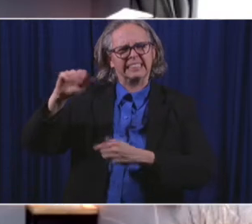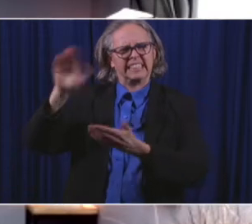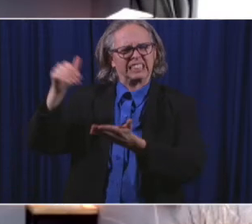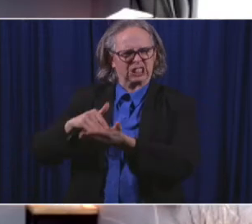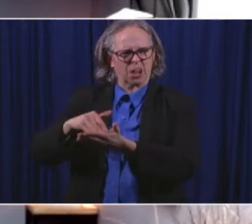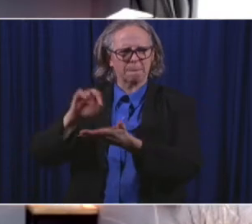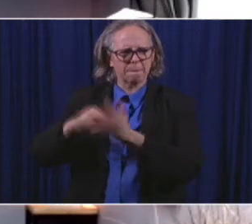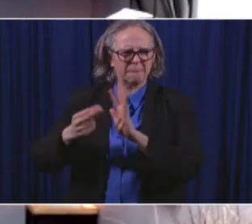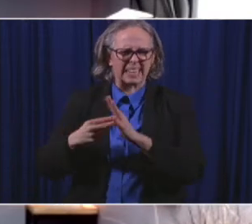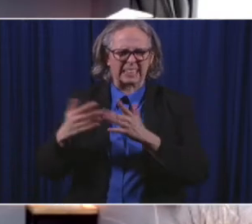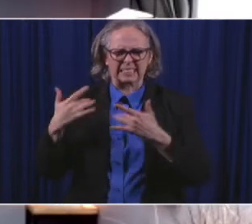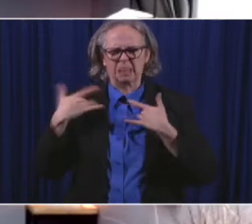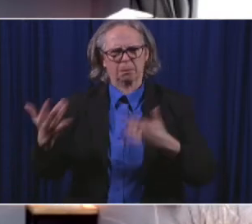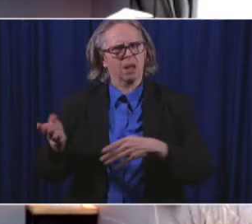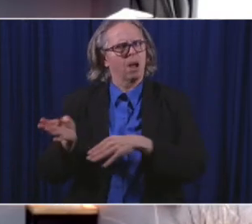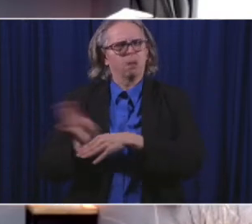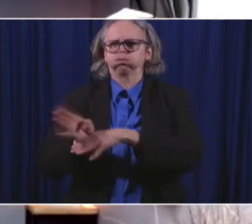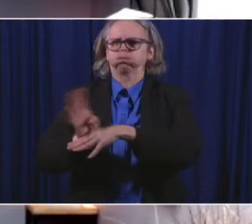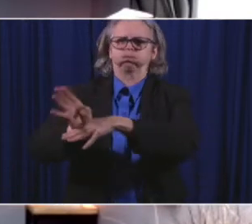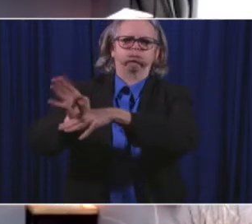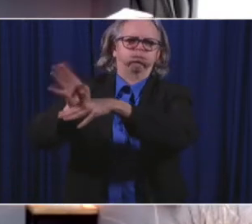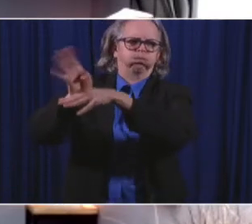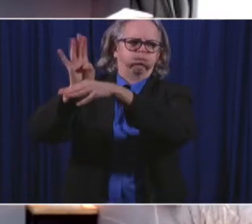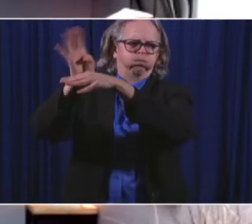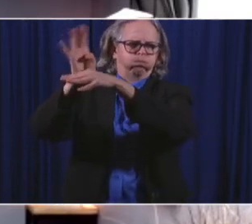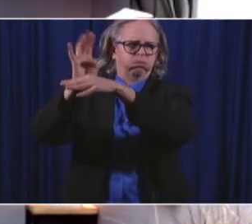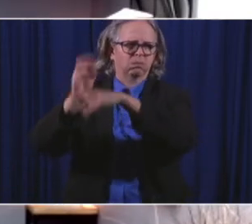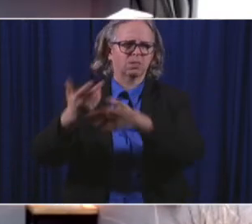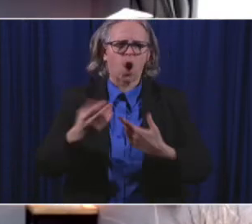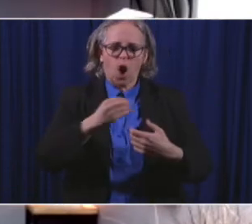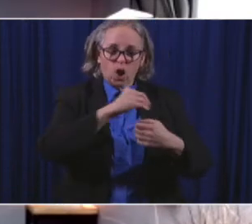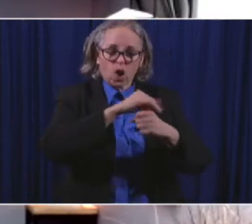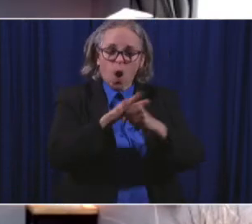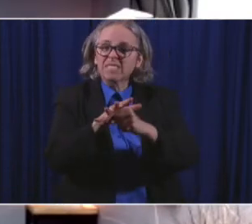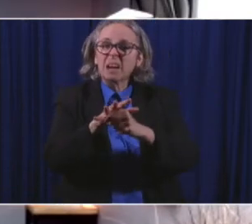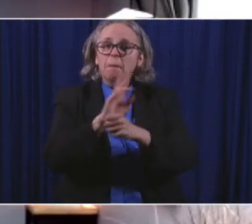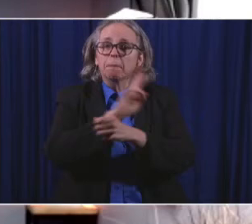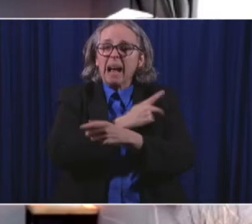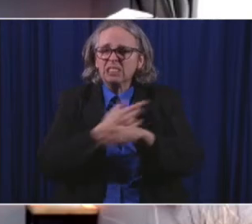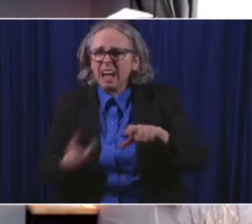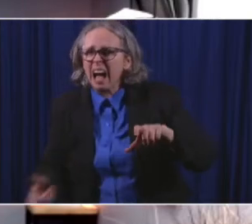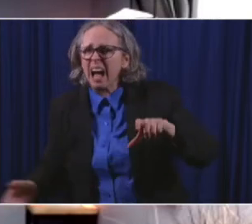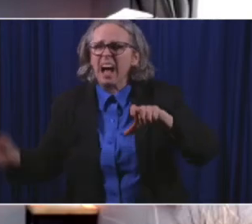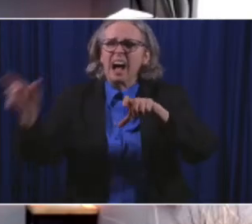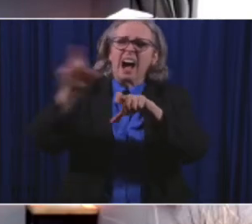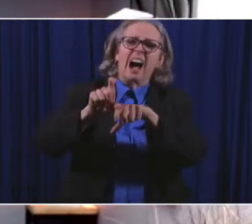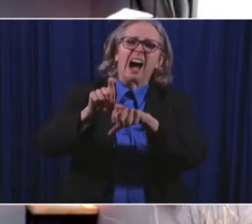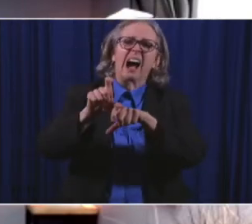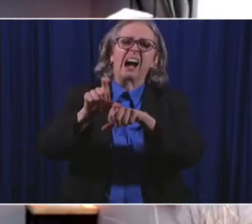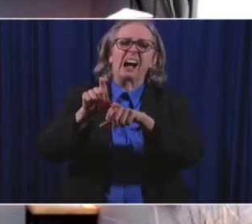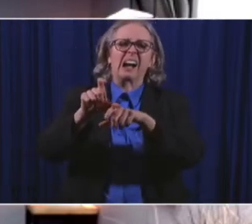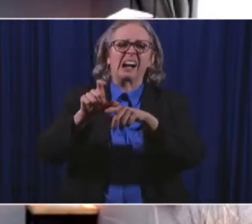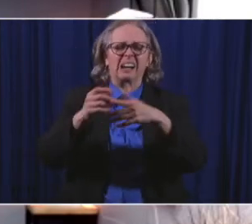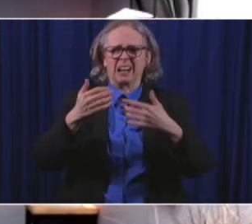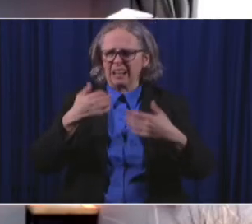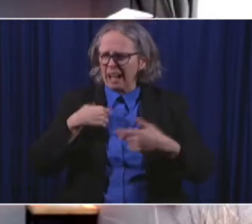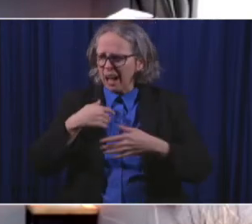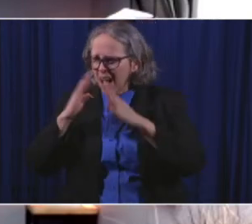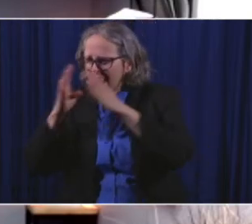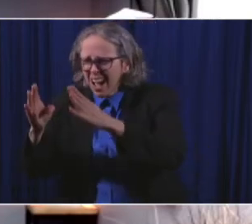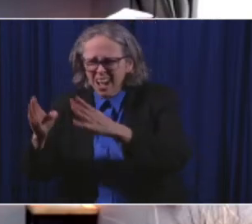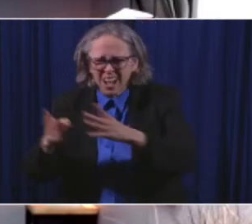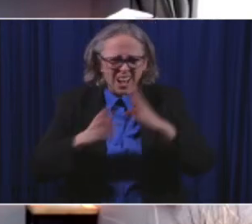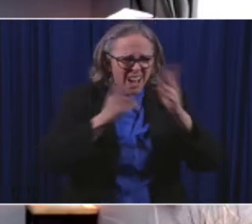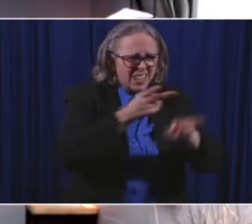patients. So we're dealing with all of our regular patients and then all of the COVID patients on top of that.